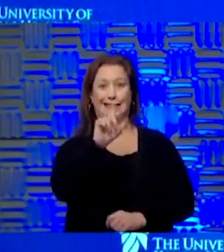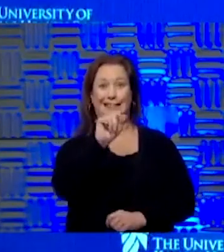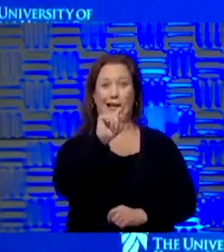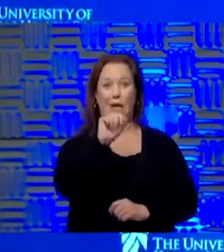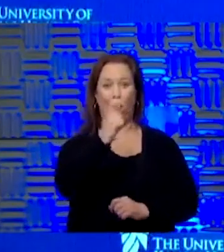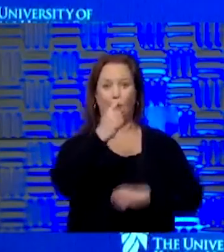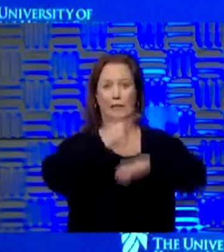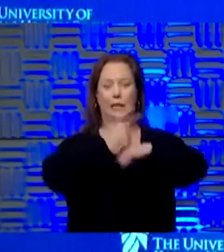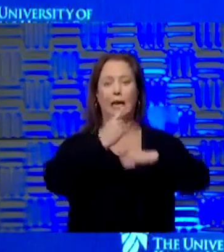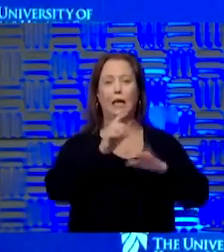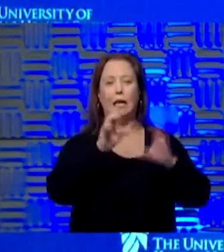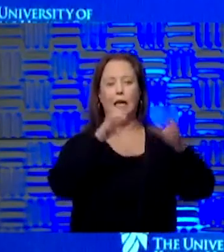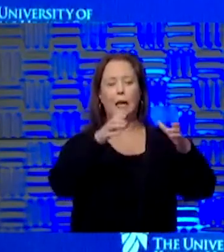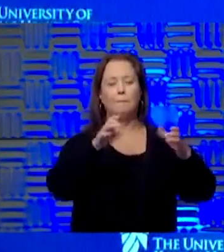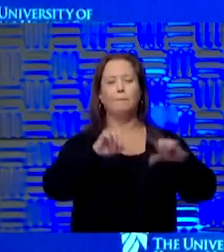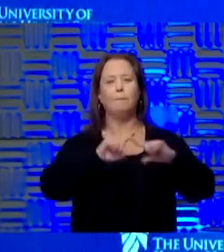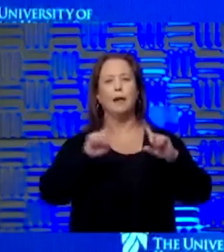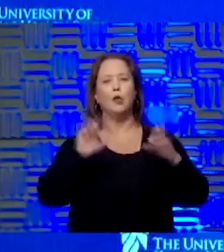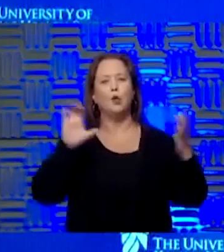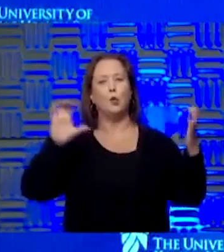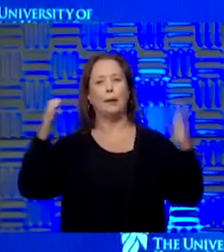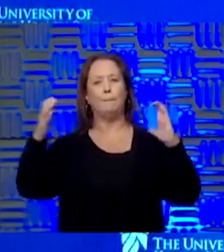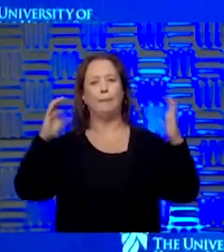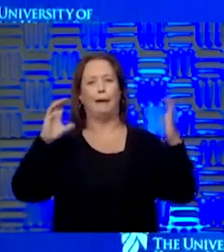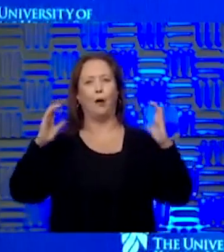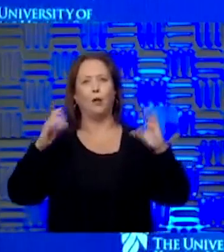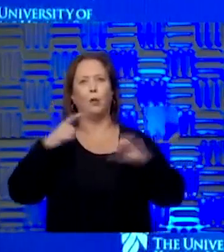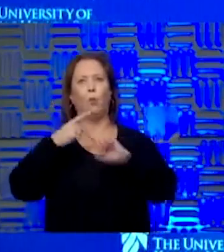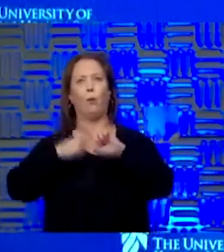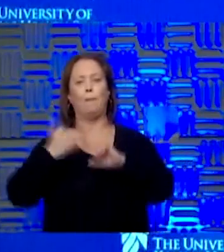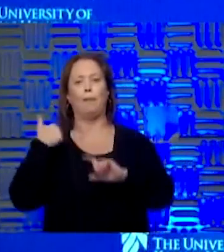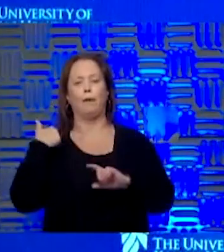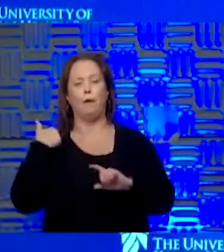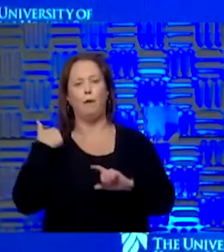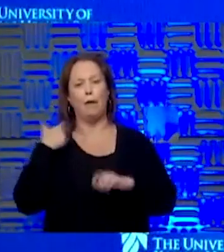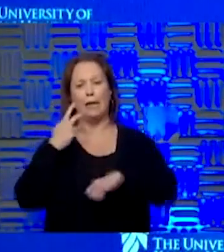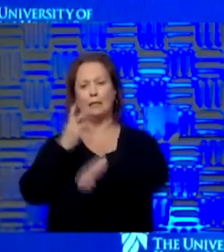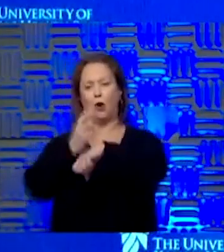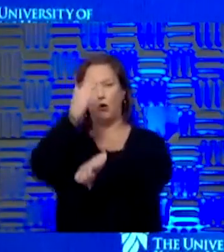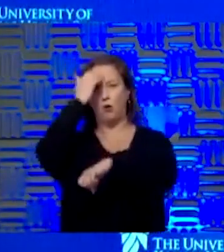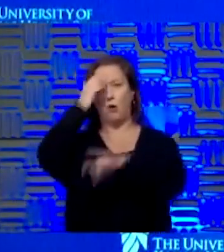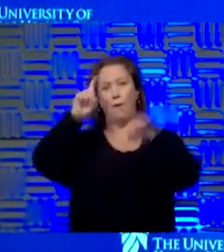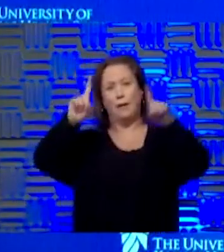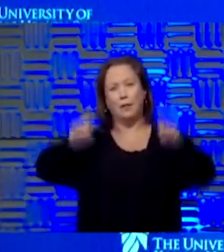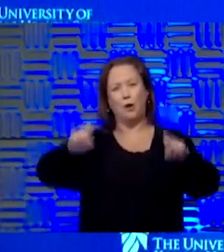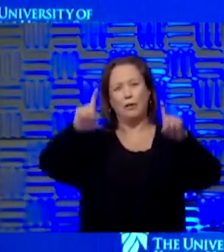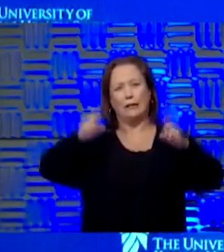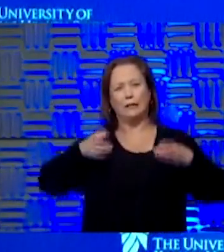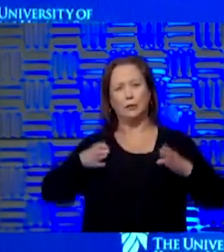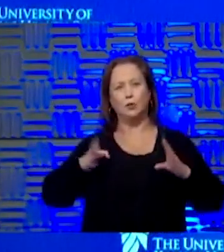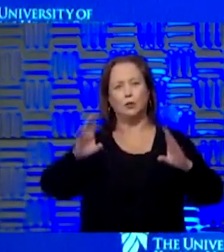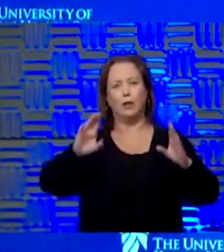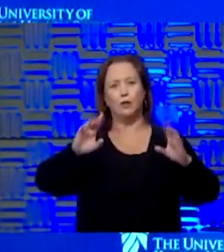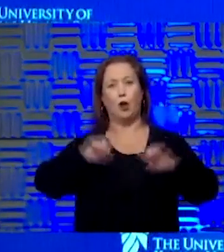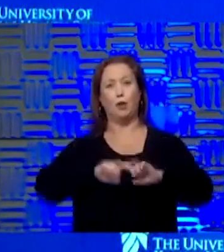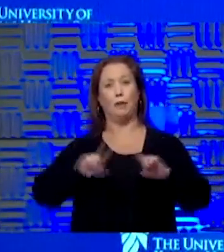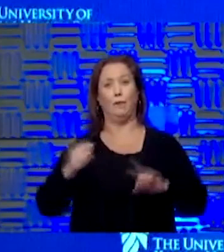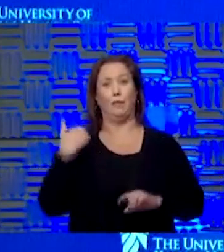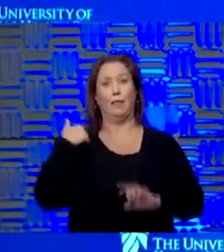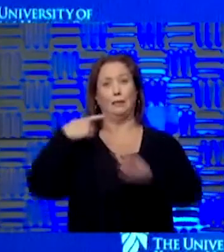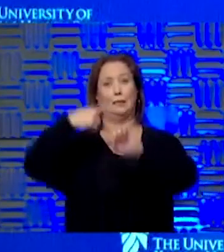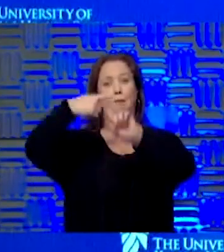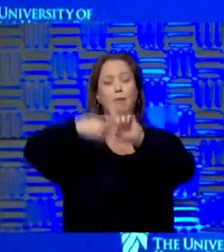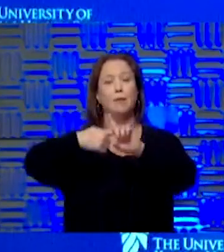the temptation is to constantly compare it to day from, you know, a month ago. And it's hard to know because our testing strategies were so different a month ago,